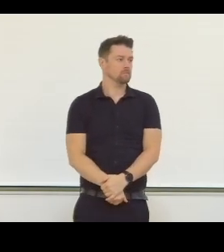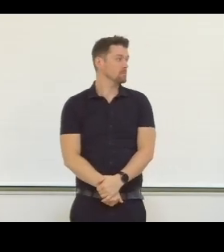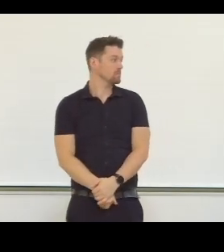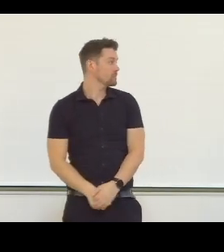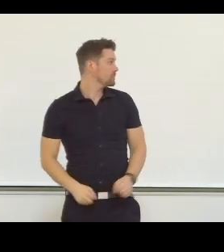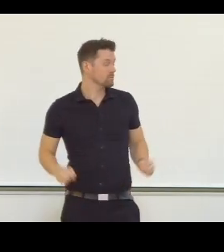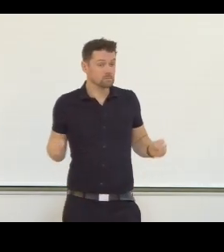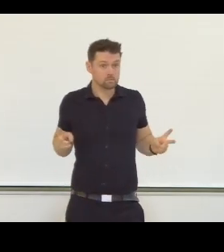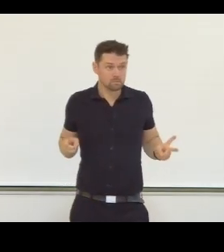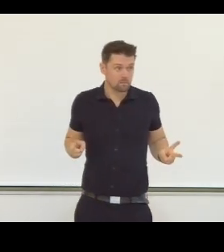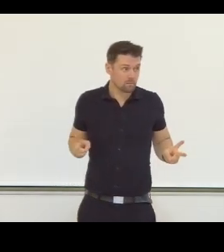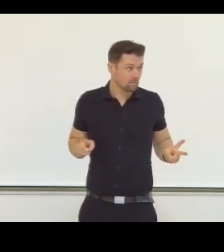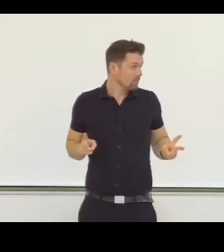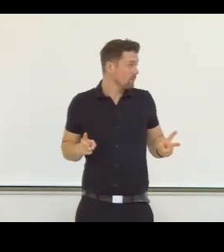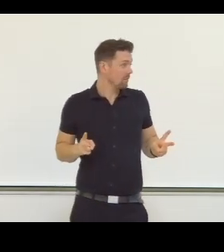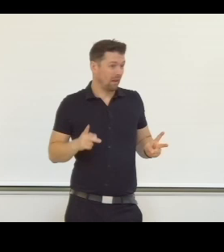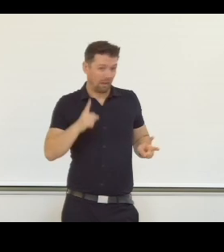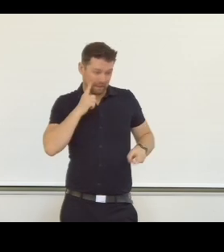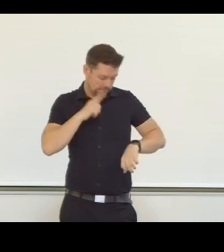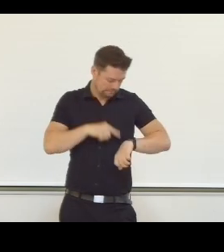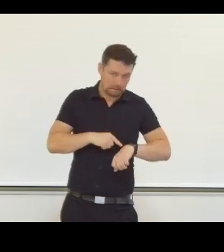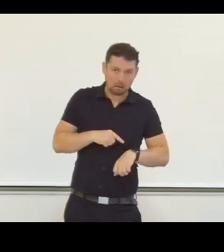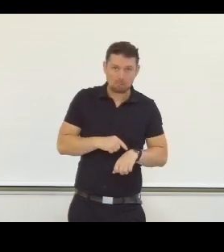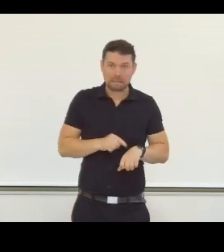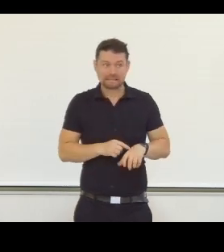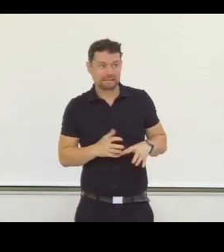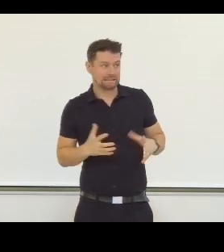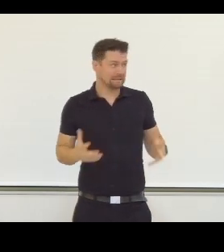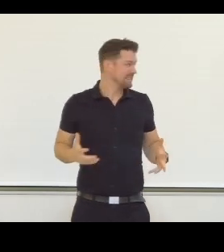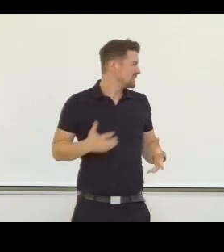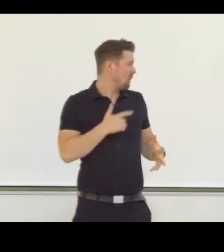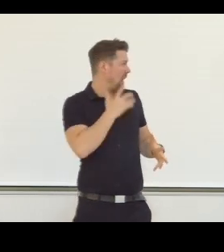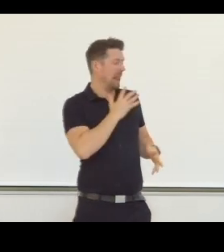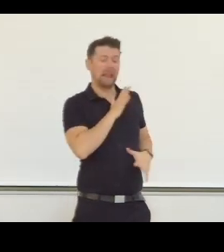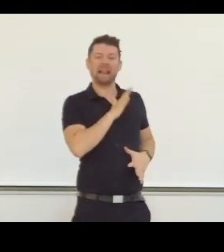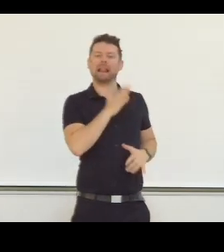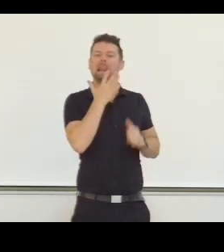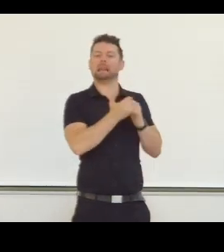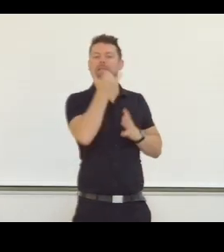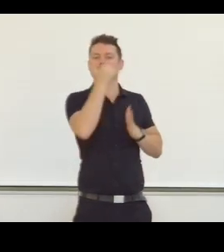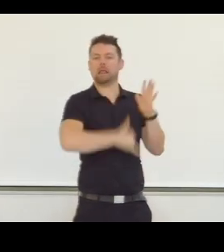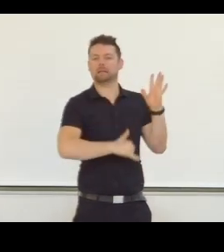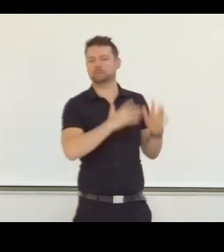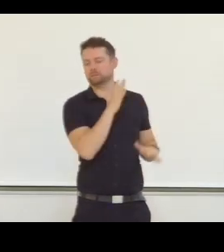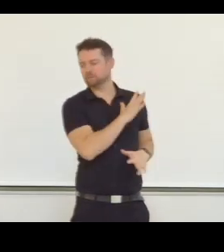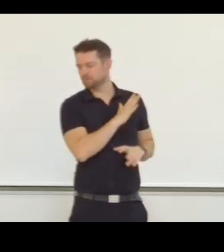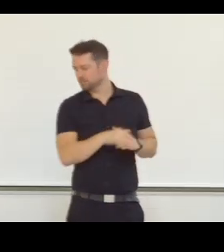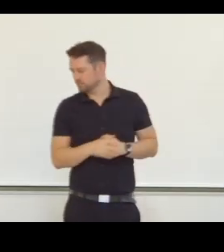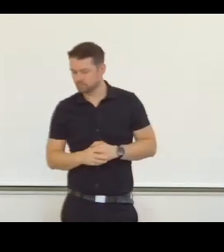Okay, I think I'm quite advanced in the time, so I will leave this as my last slide.